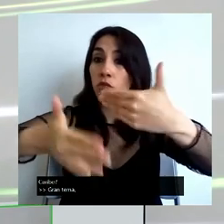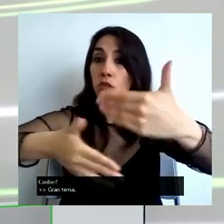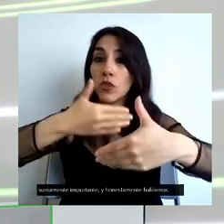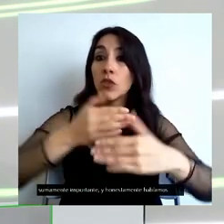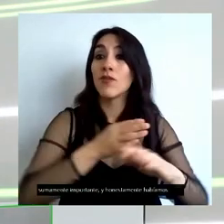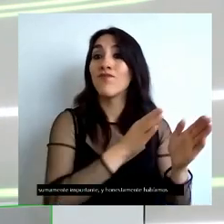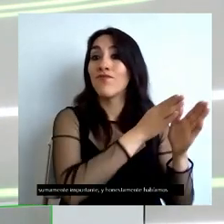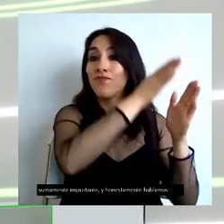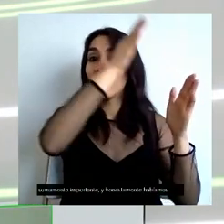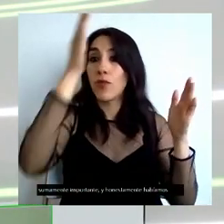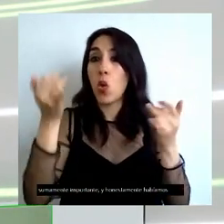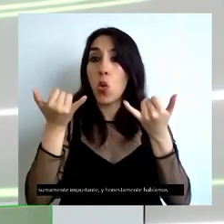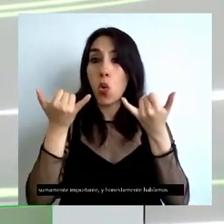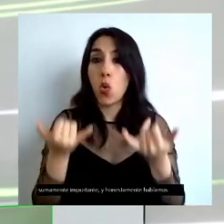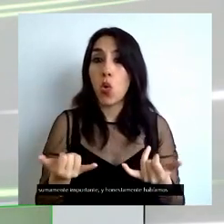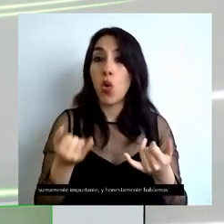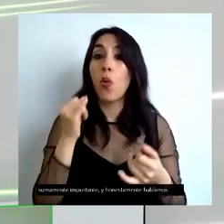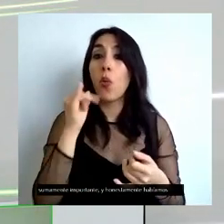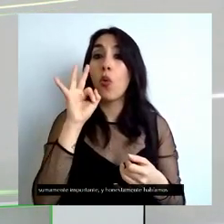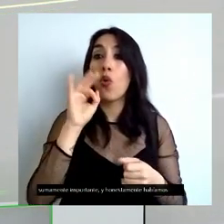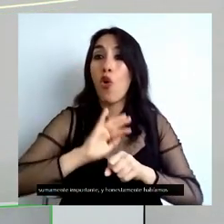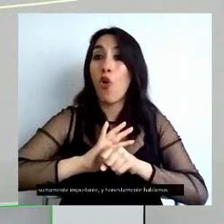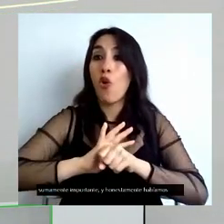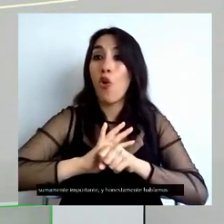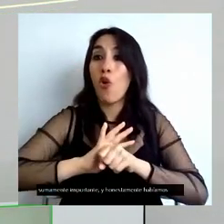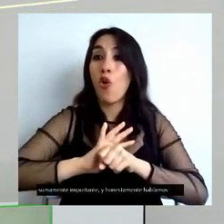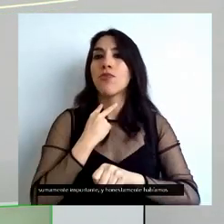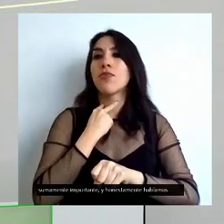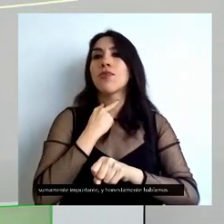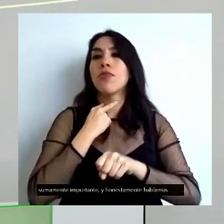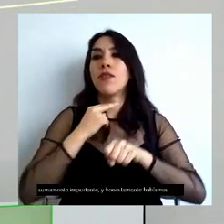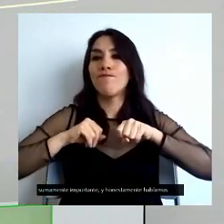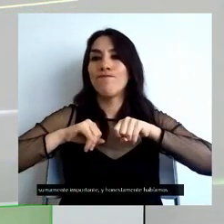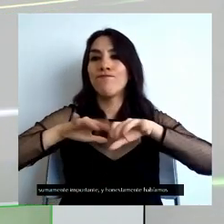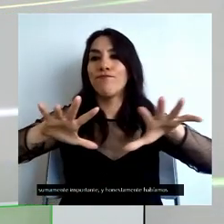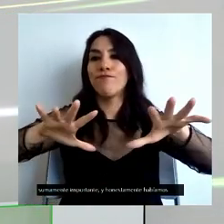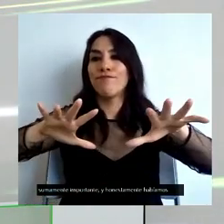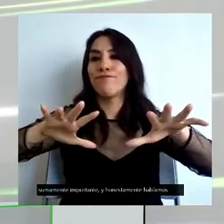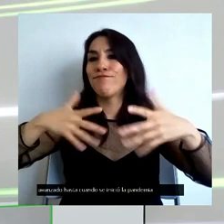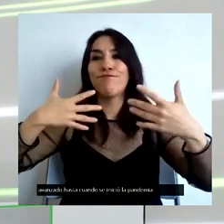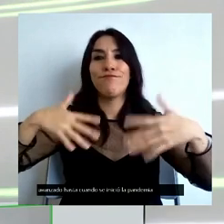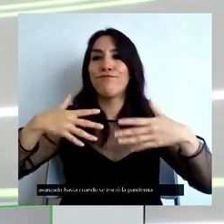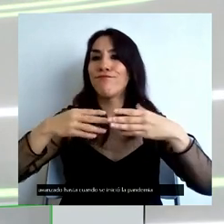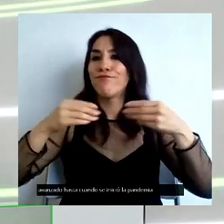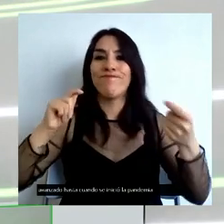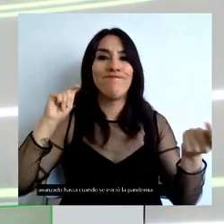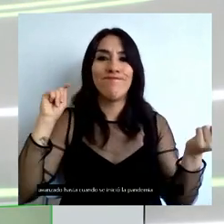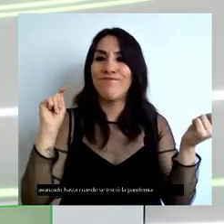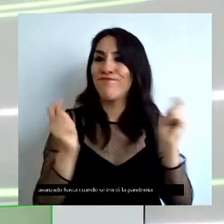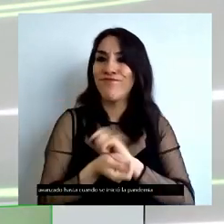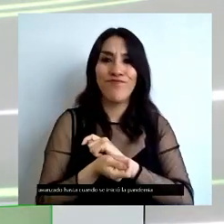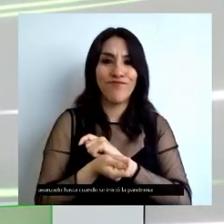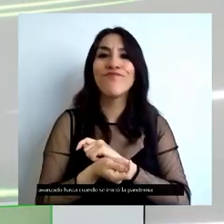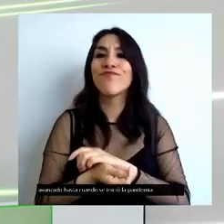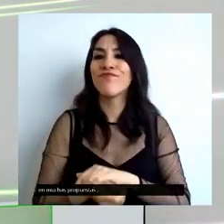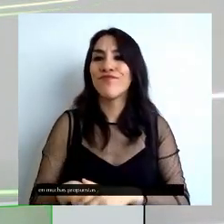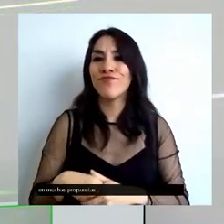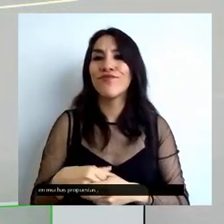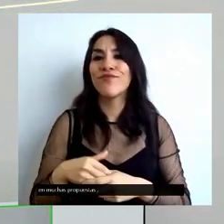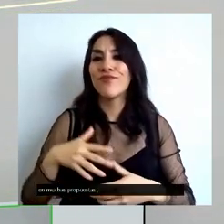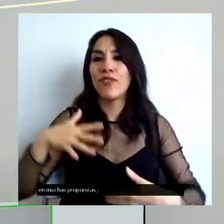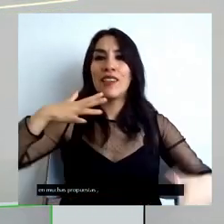already at the beginning of the pandemic in different institutions. There were many proposals, but the pandemic accelerated